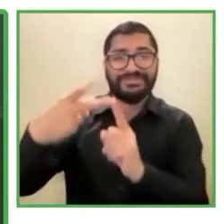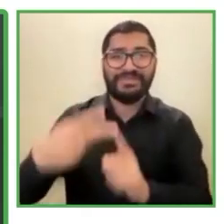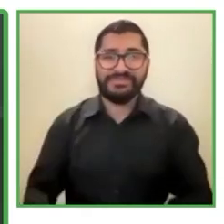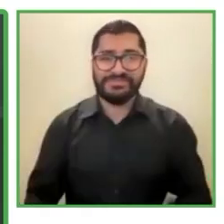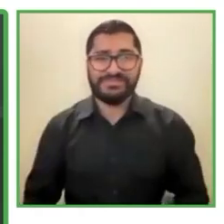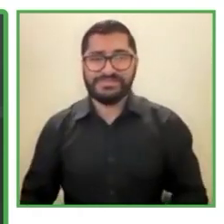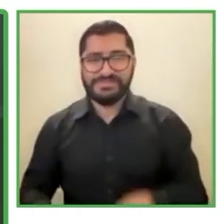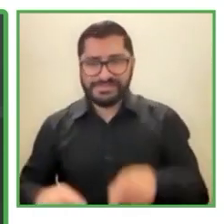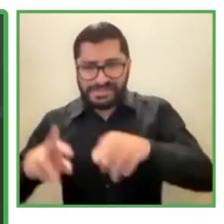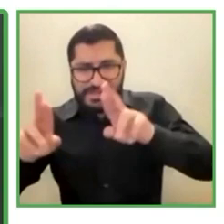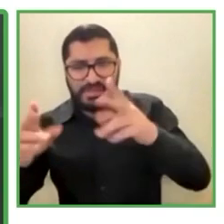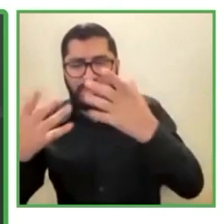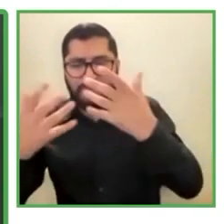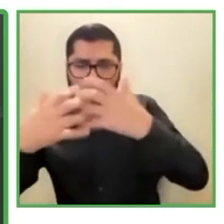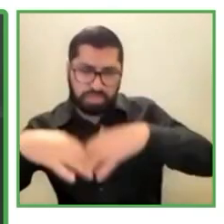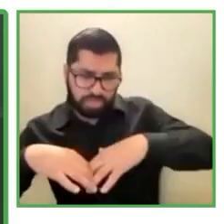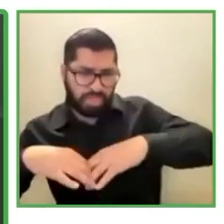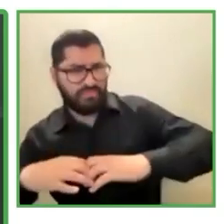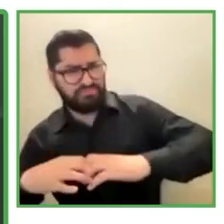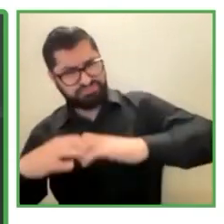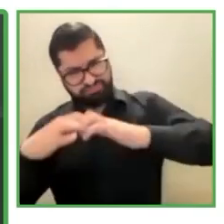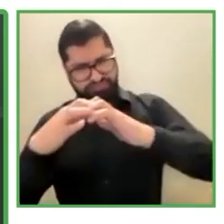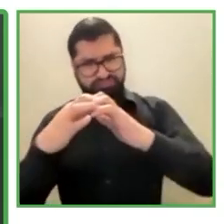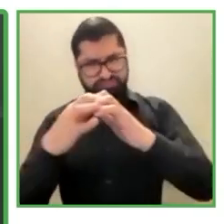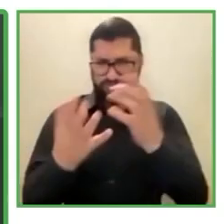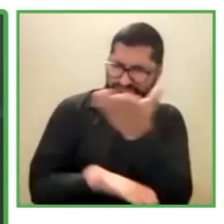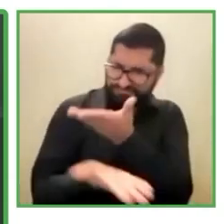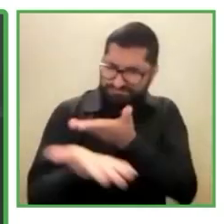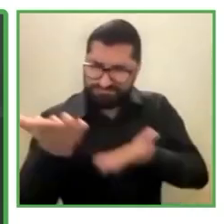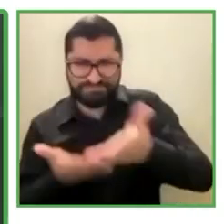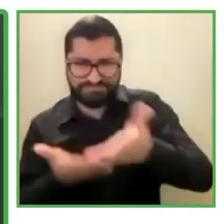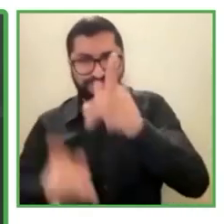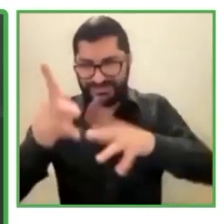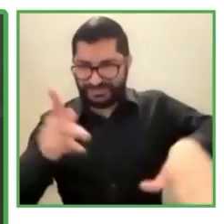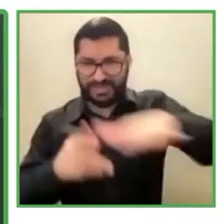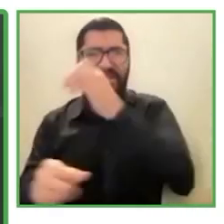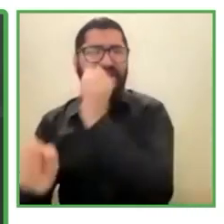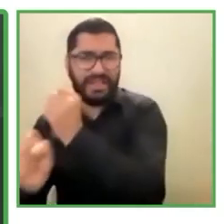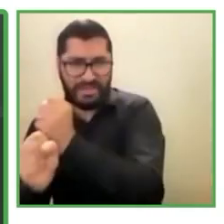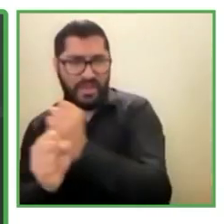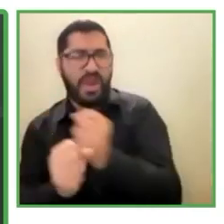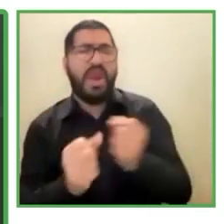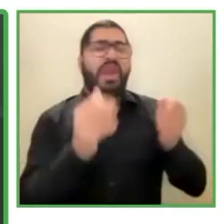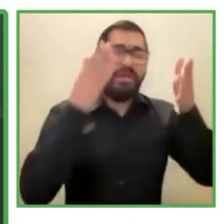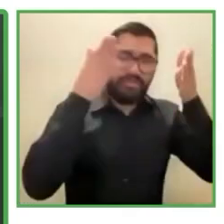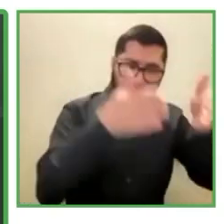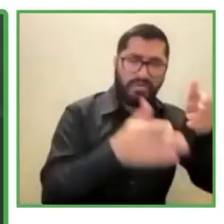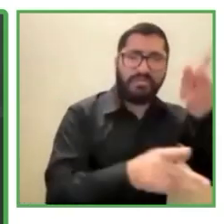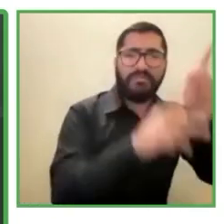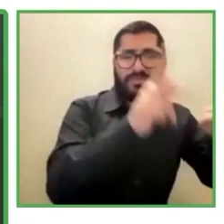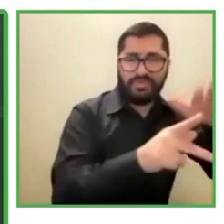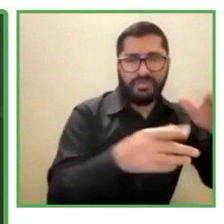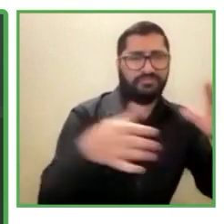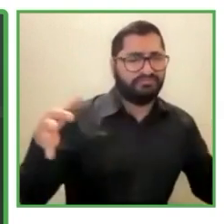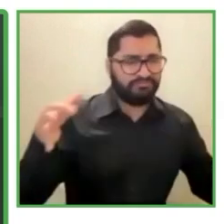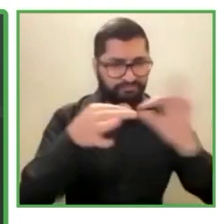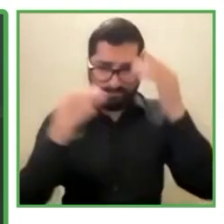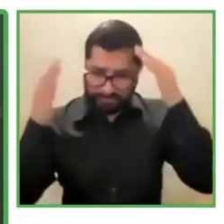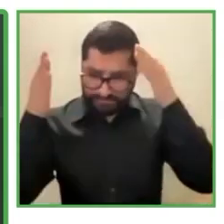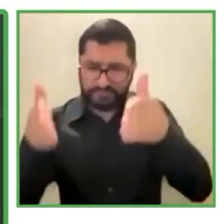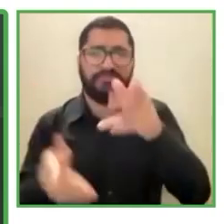to reivindicate the social dialogue for the labor inclusion. So there